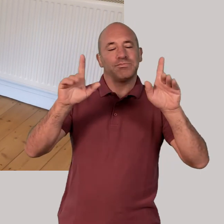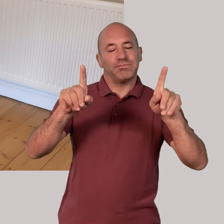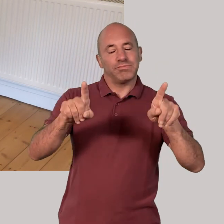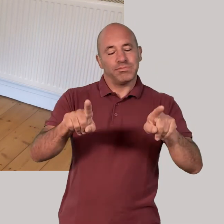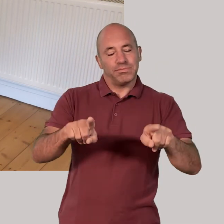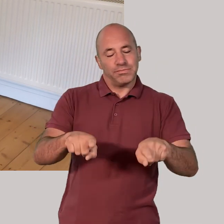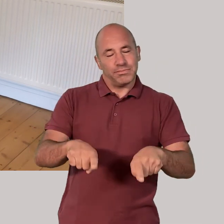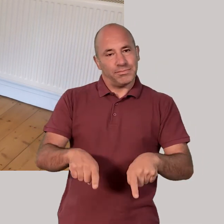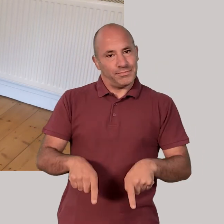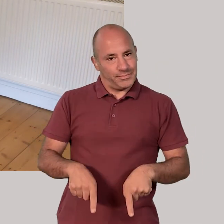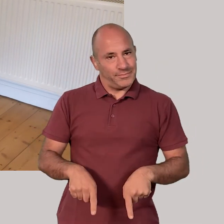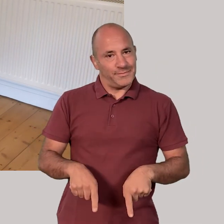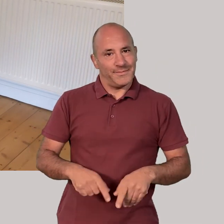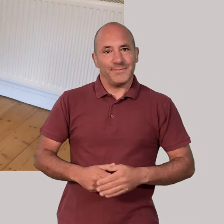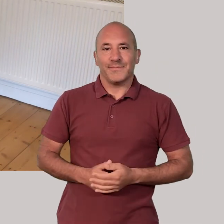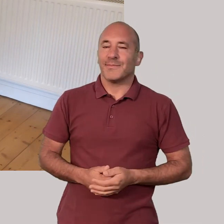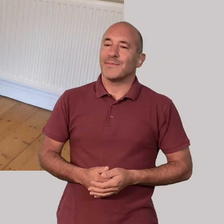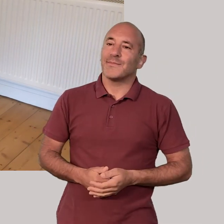Smoothly all the way down.